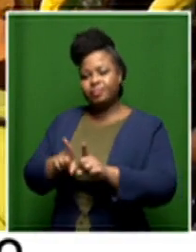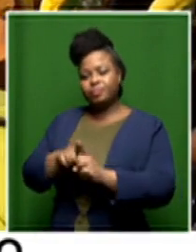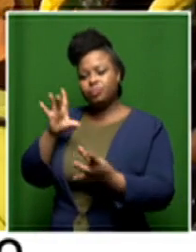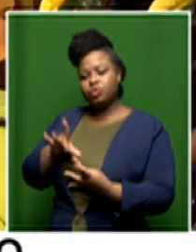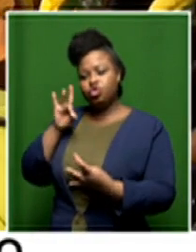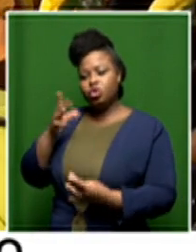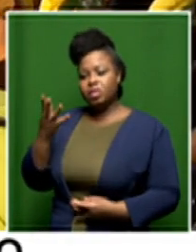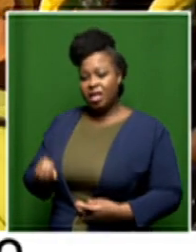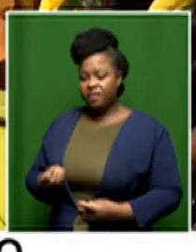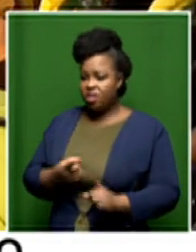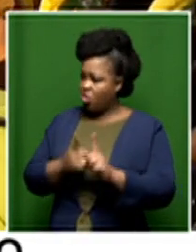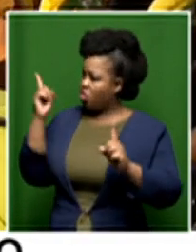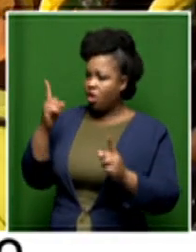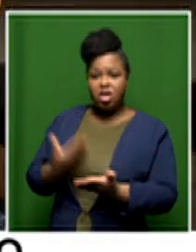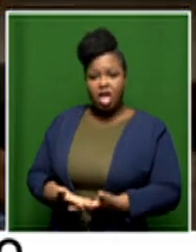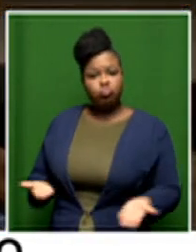option to be defiant.